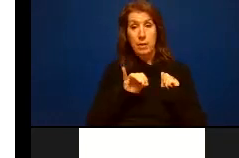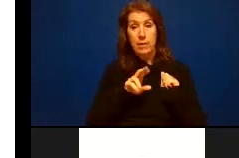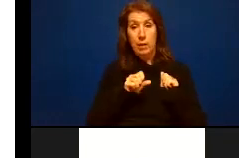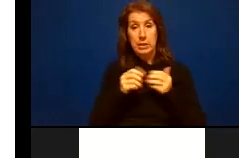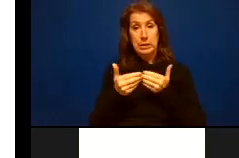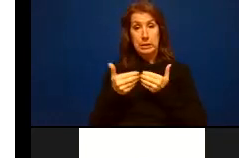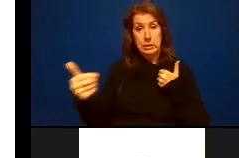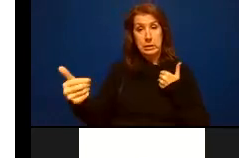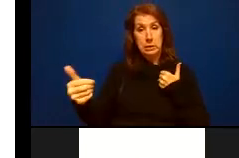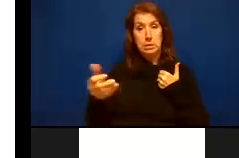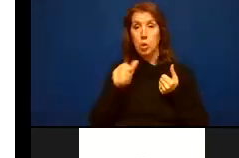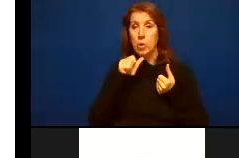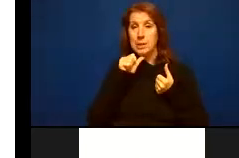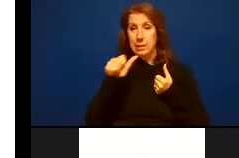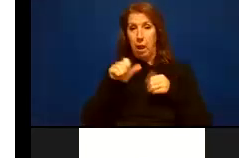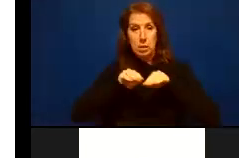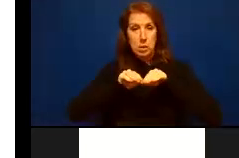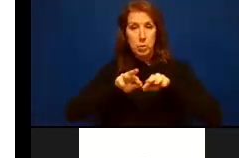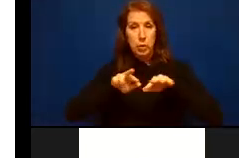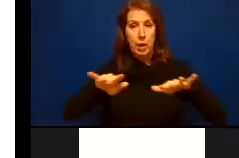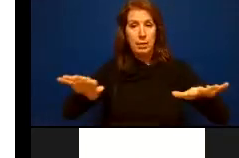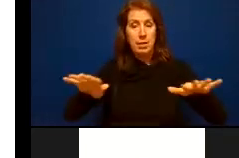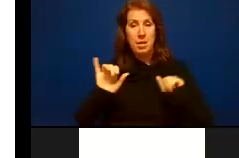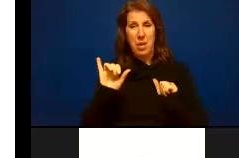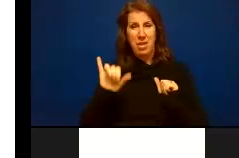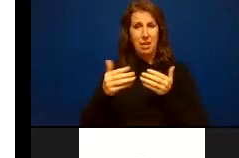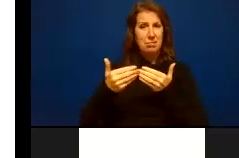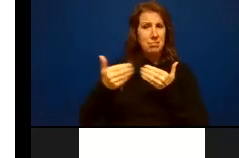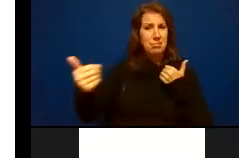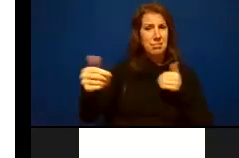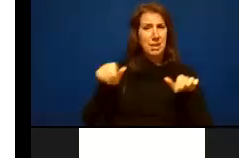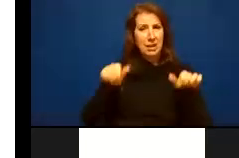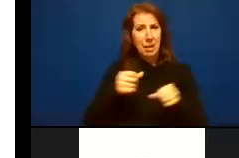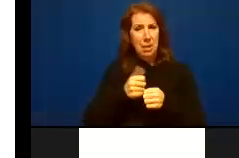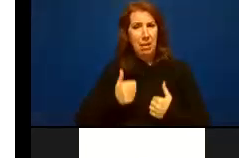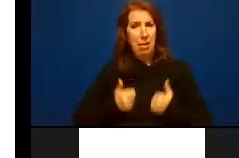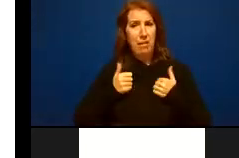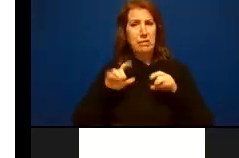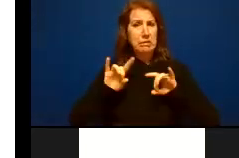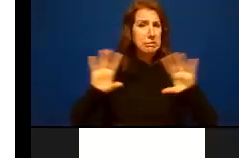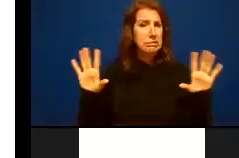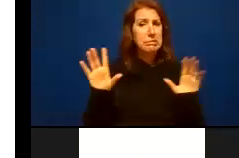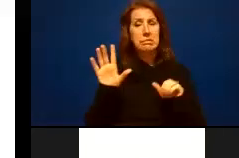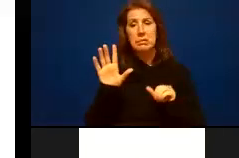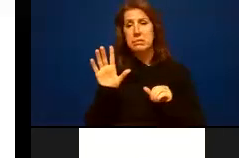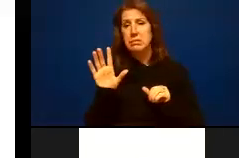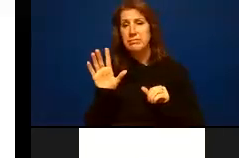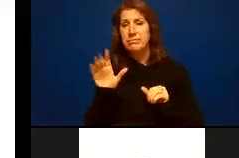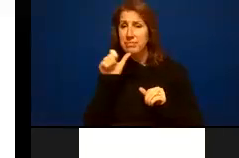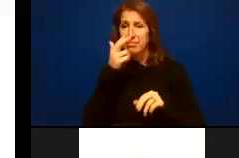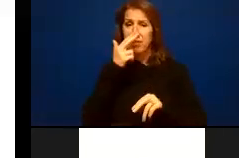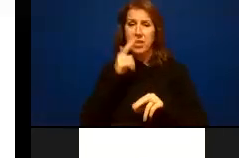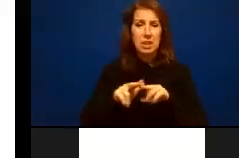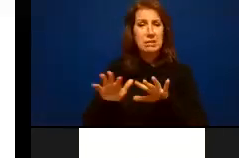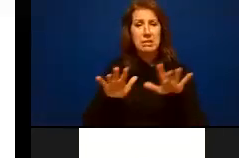they also really can make life pretty miserable in these places, which is why I think, apart